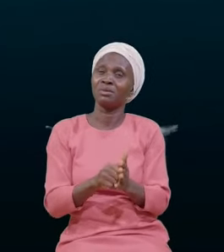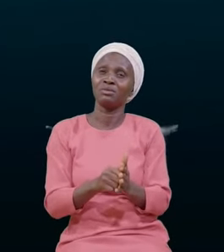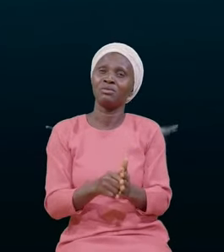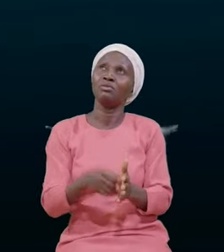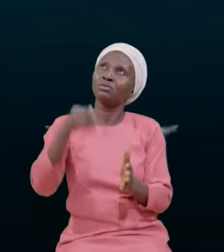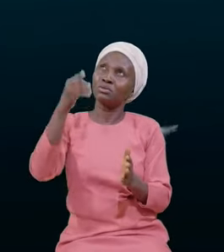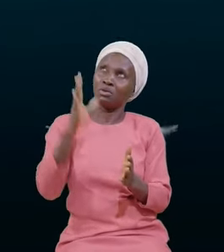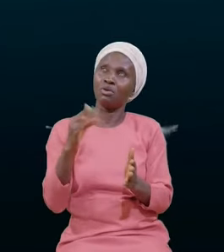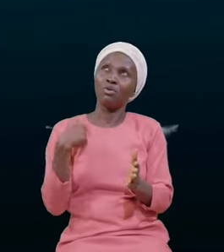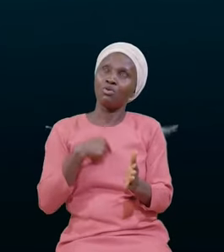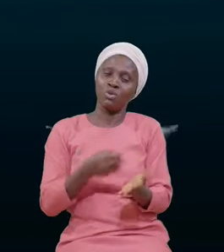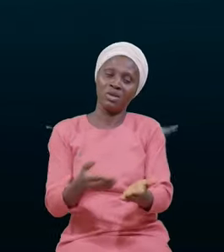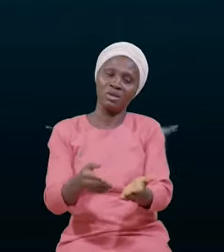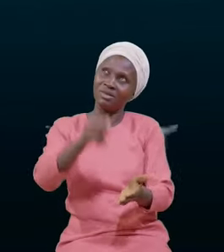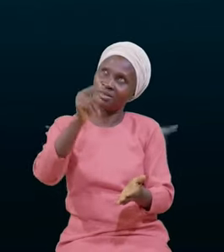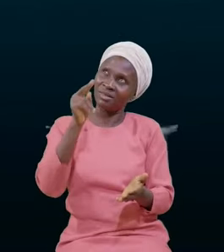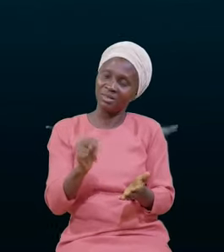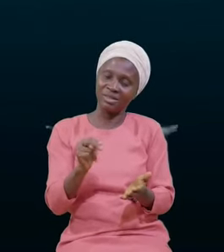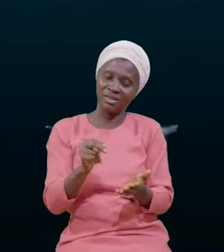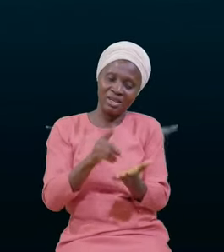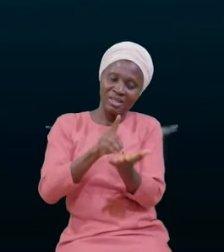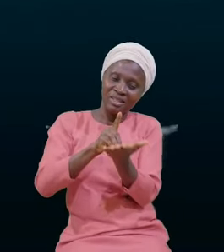encounter Divine